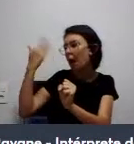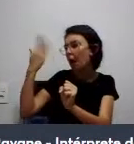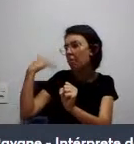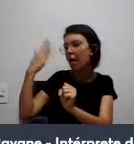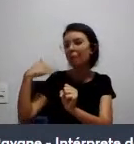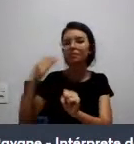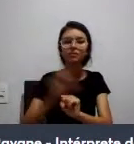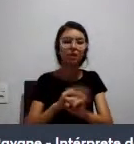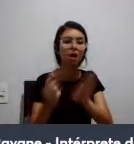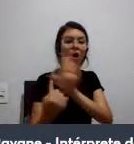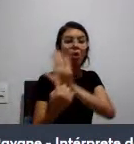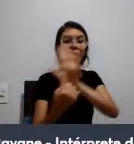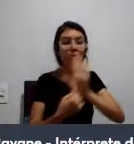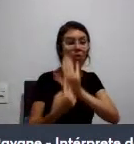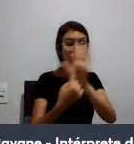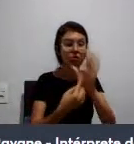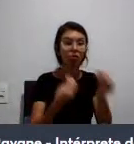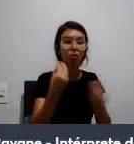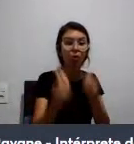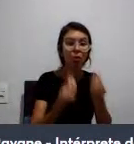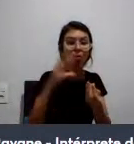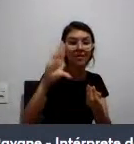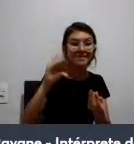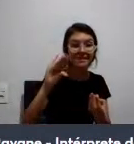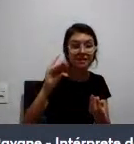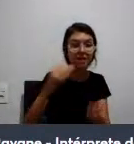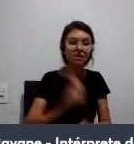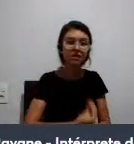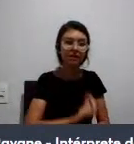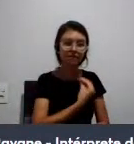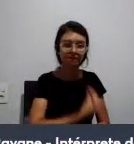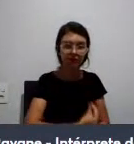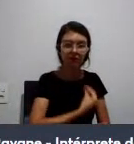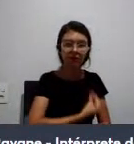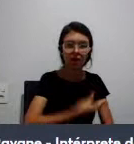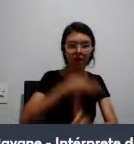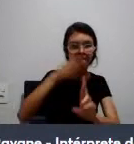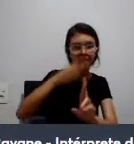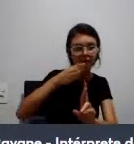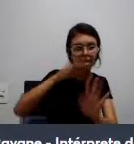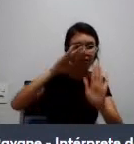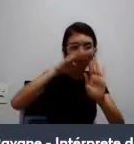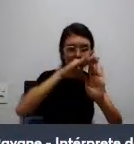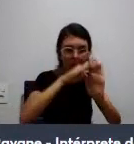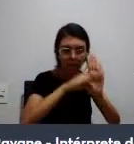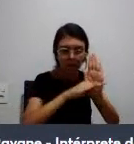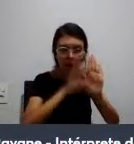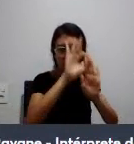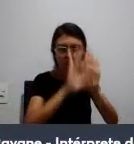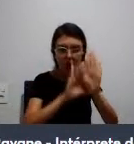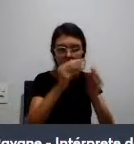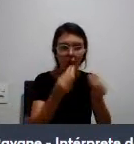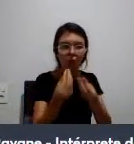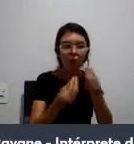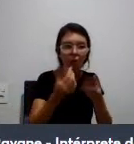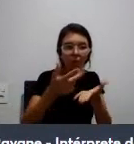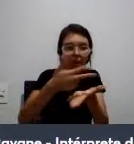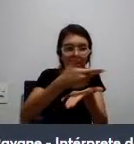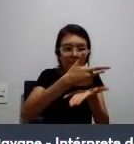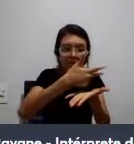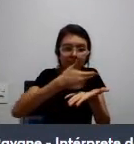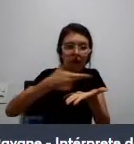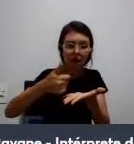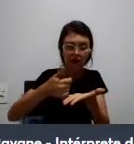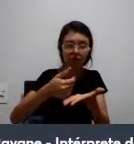das modernas ciências da vida. E é uma representação esquemática das plantas encontradas na América do